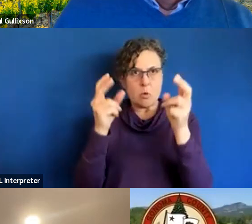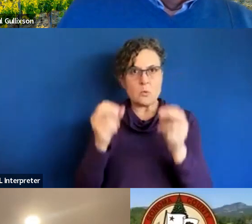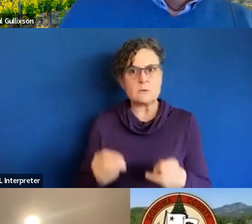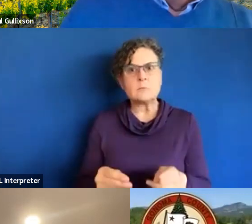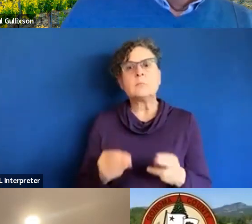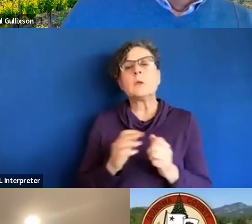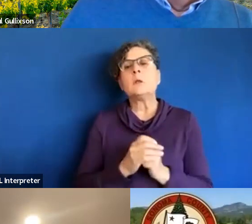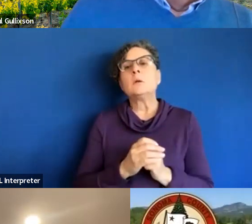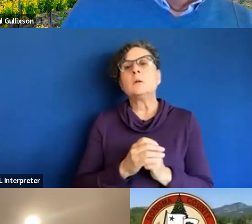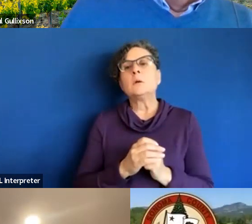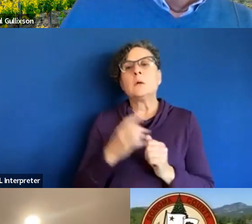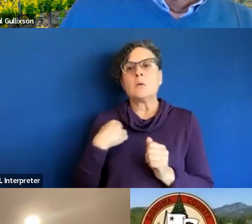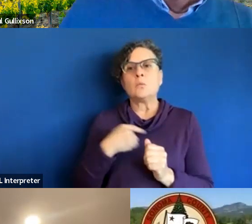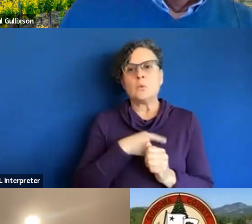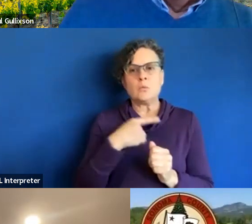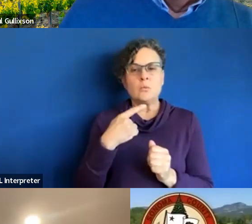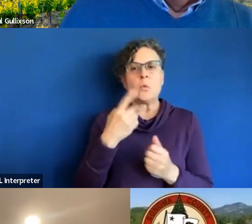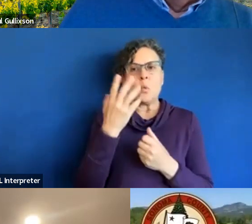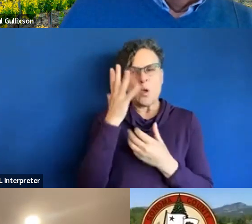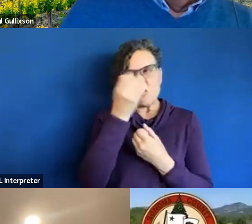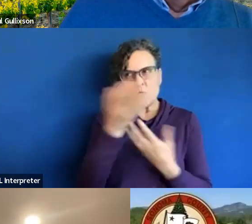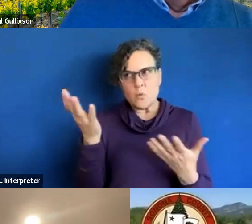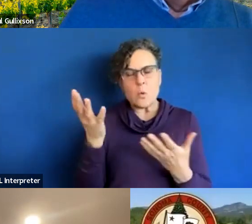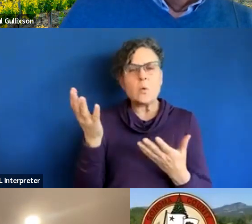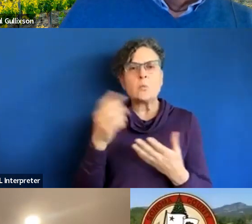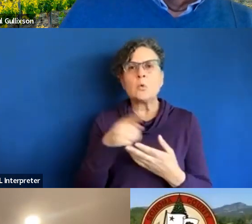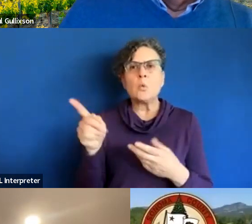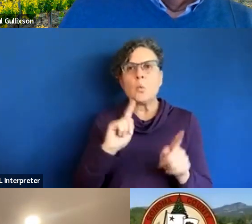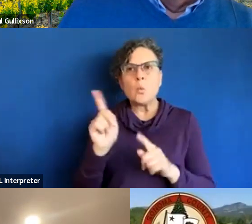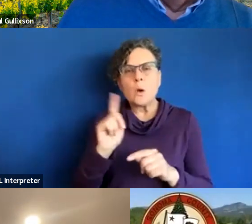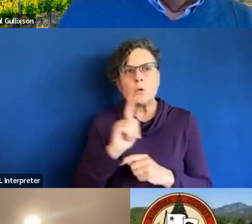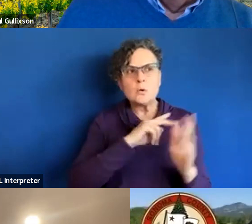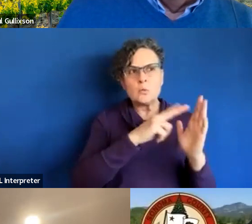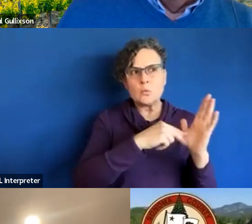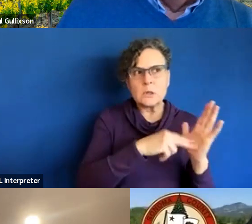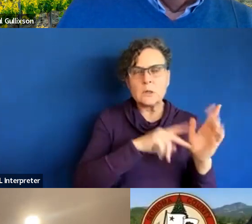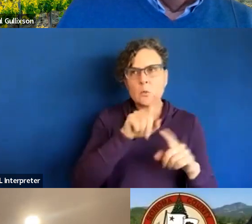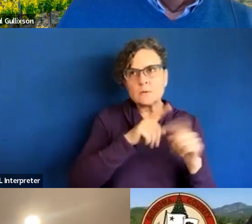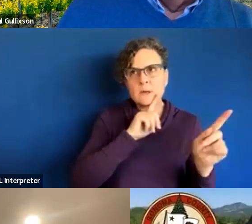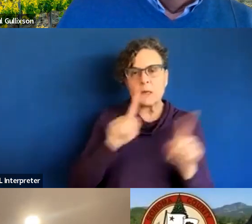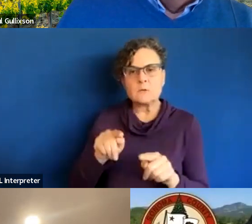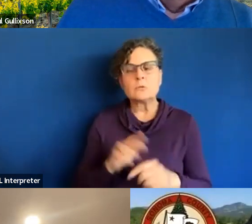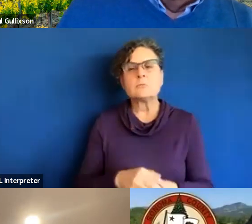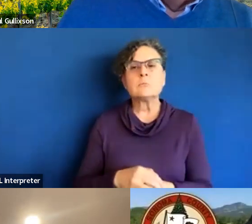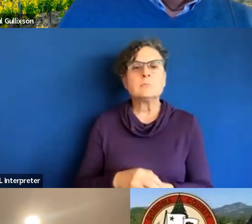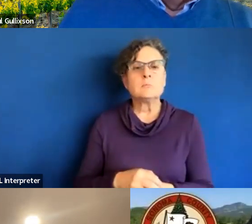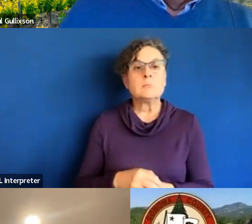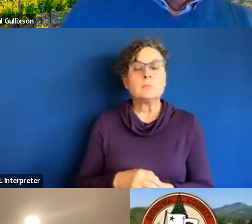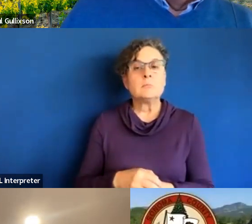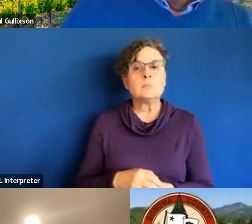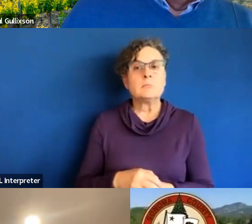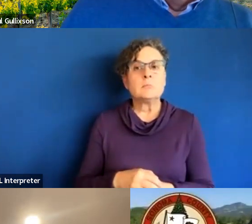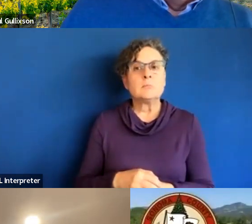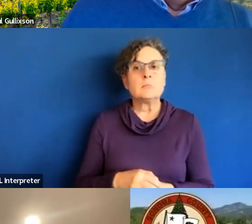notifying the public about where those questions and answers will be posted. So that is